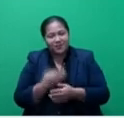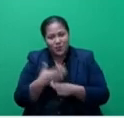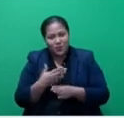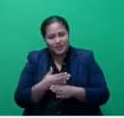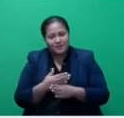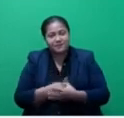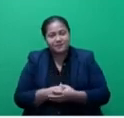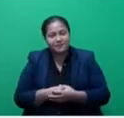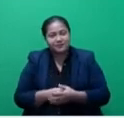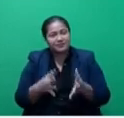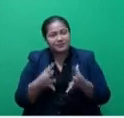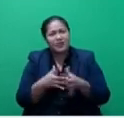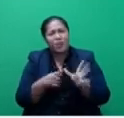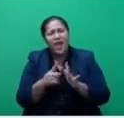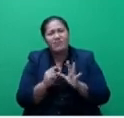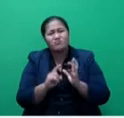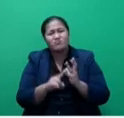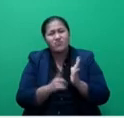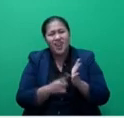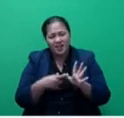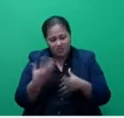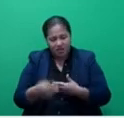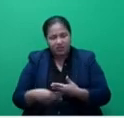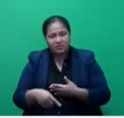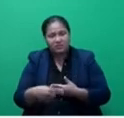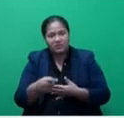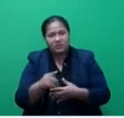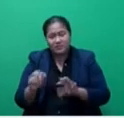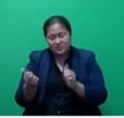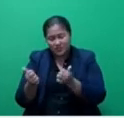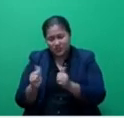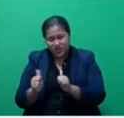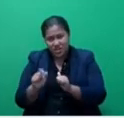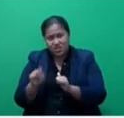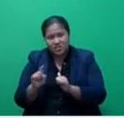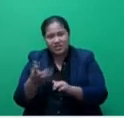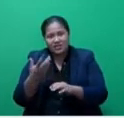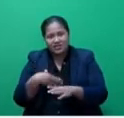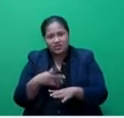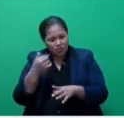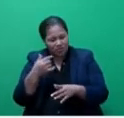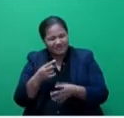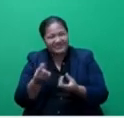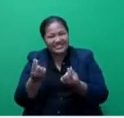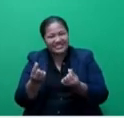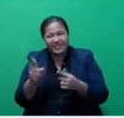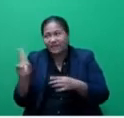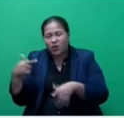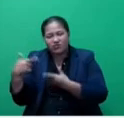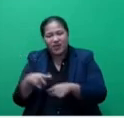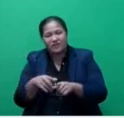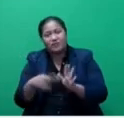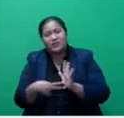The Waimbula crossing upgrade is ongoing, and upon its completion will ease the burden of travelling to the North Tabuini.